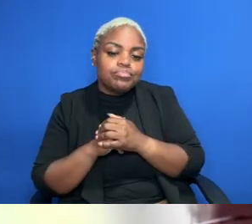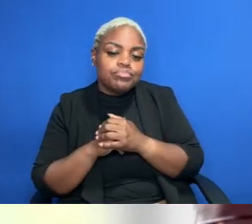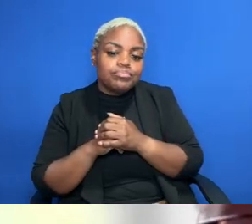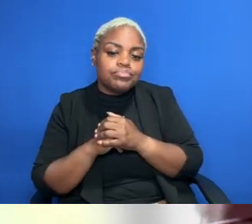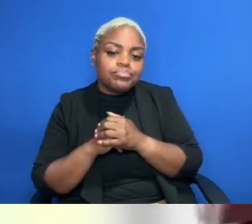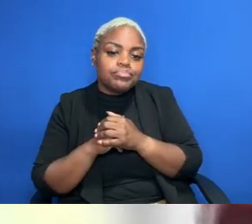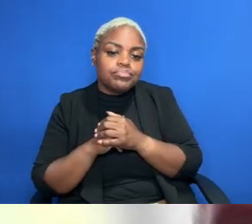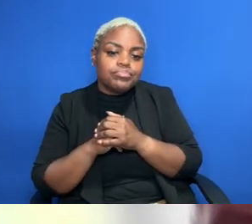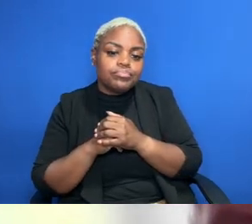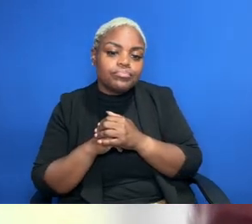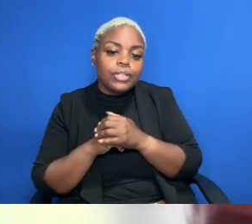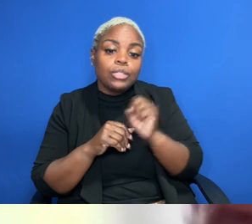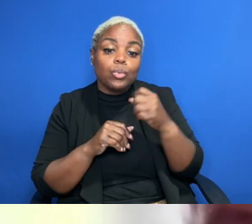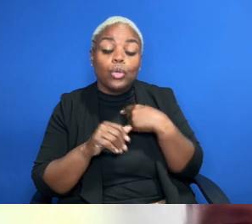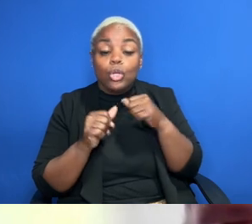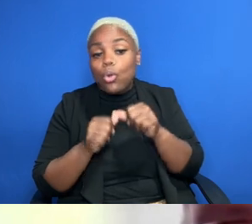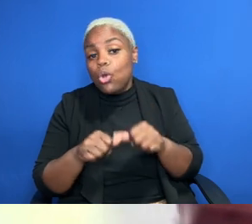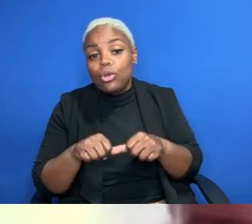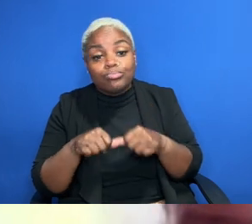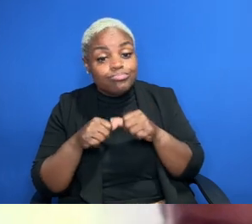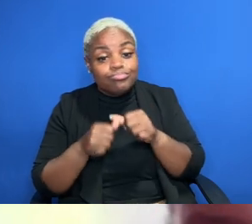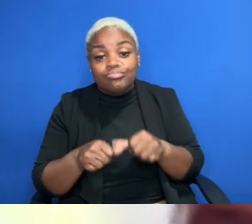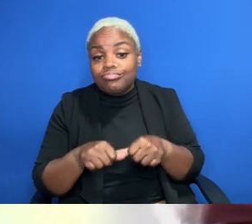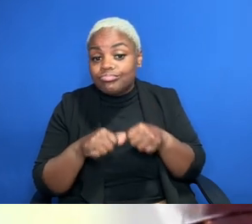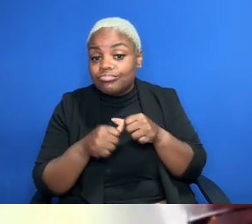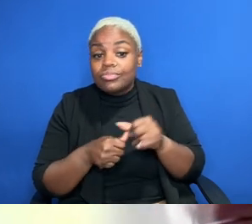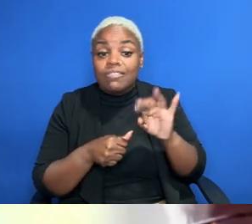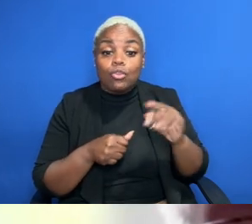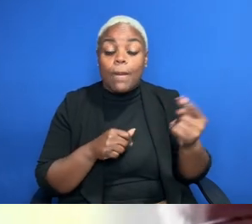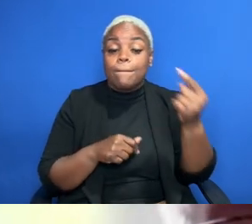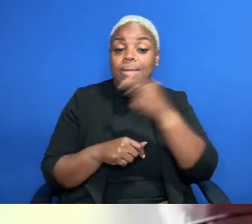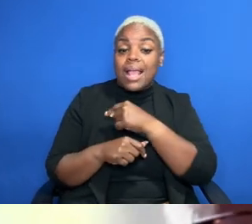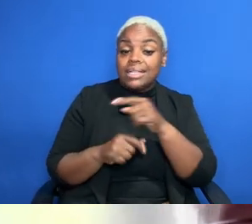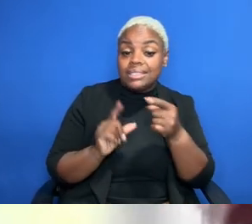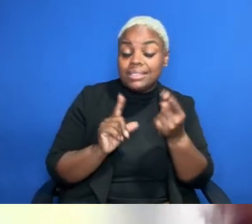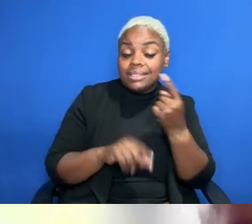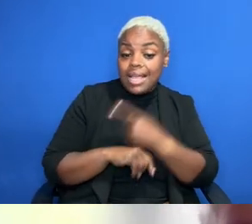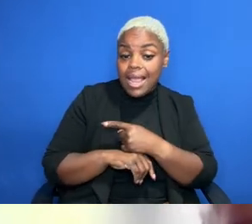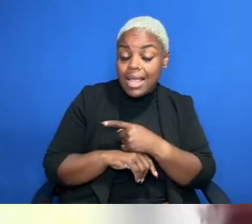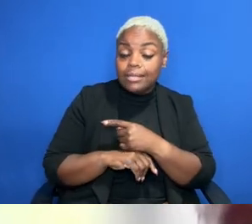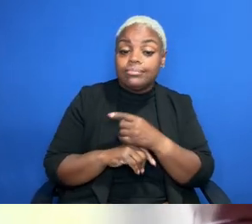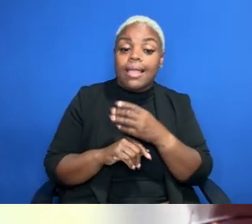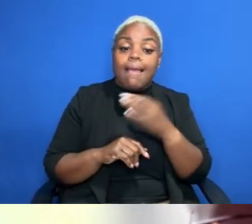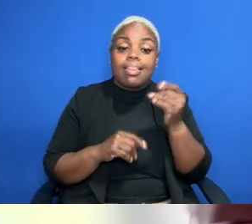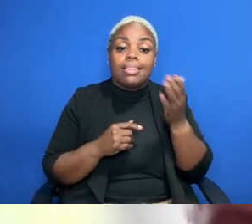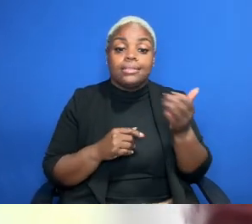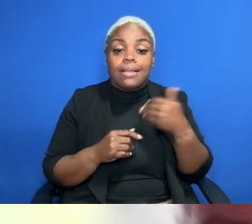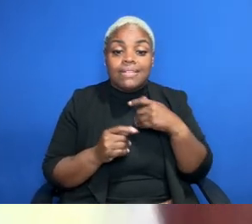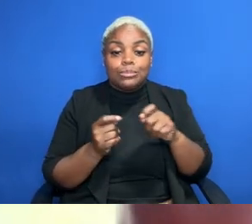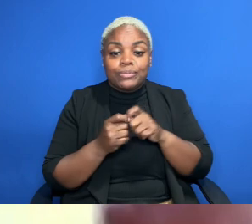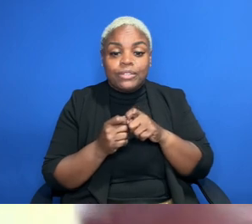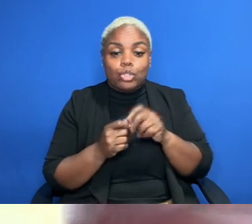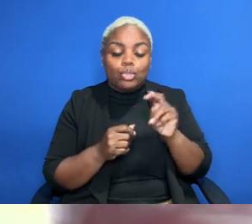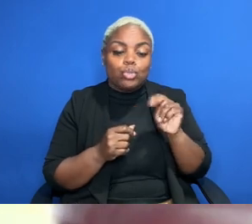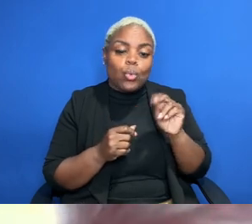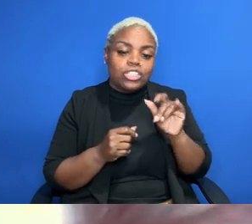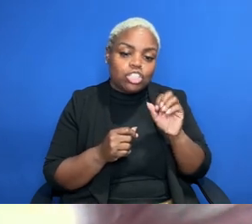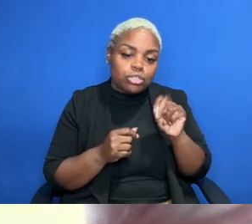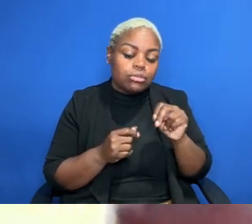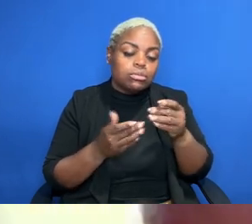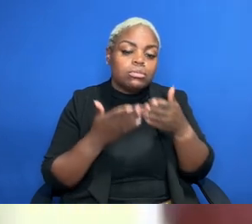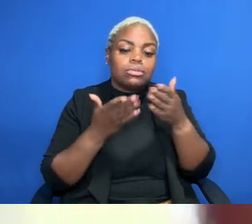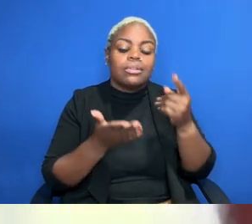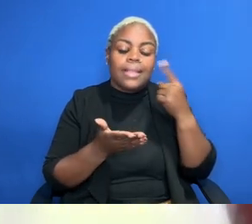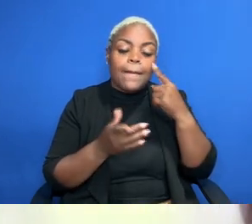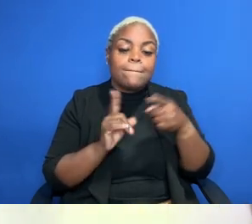have to worry about these things. So we could go on and on. I think, if you go back through the day, there's some very specific